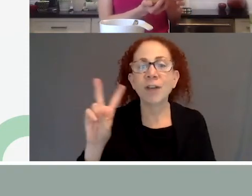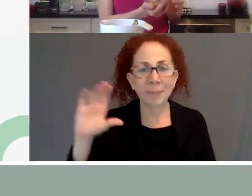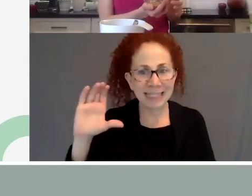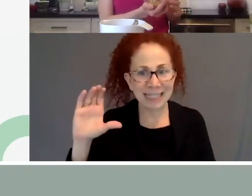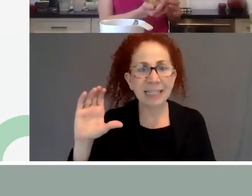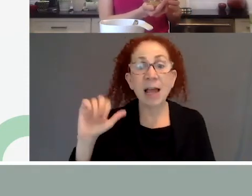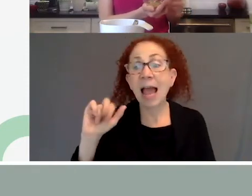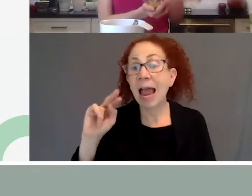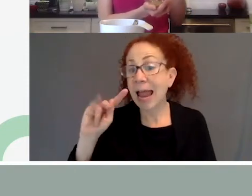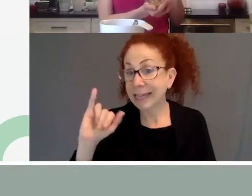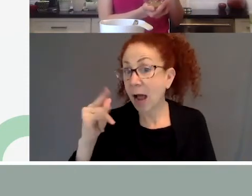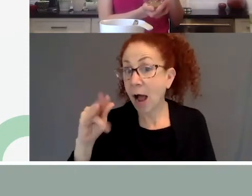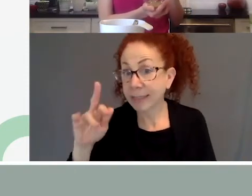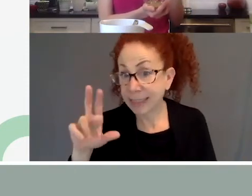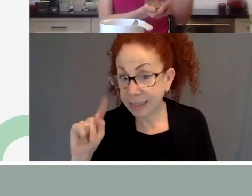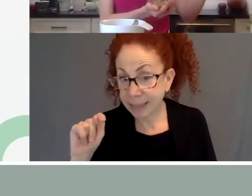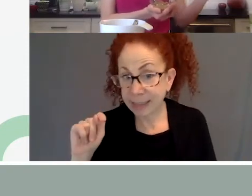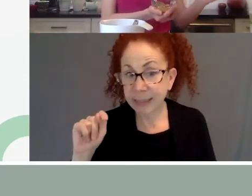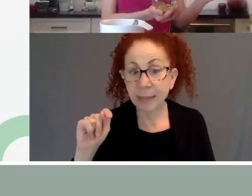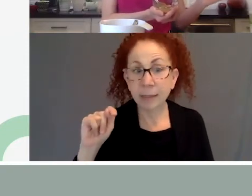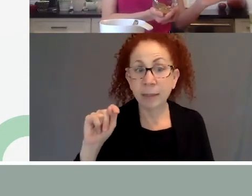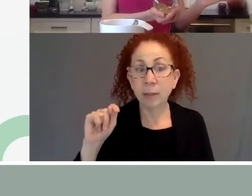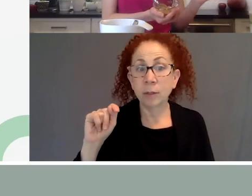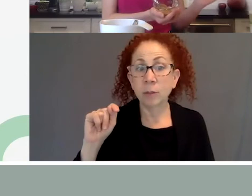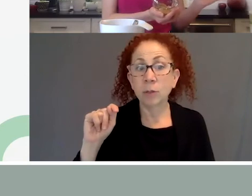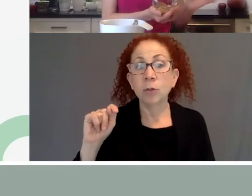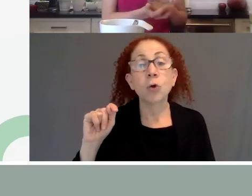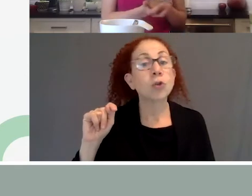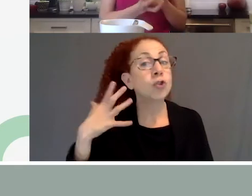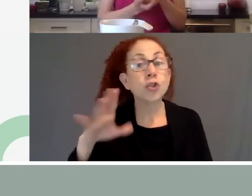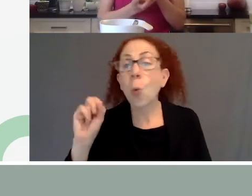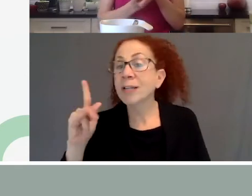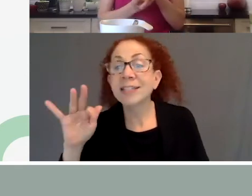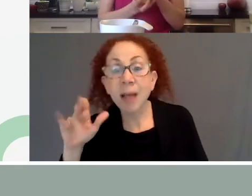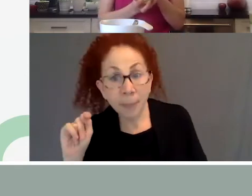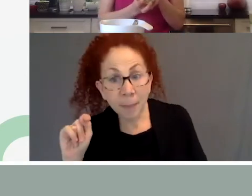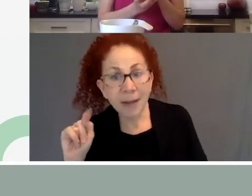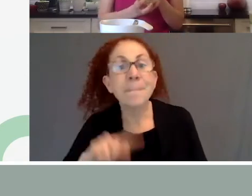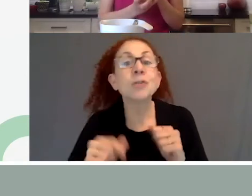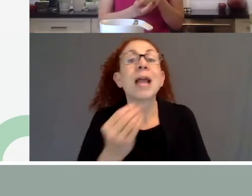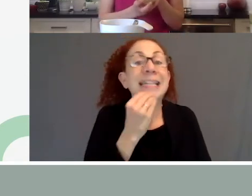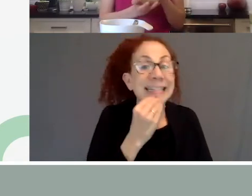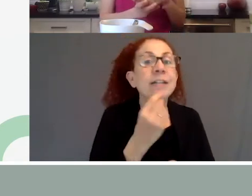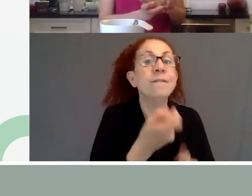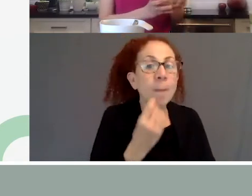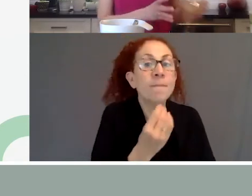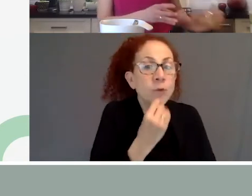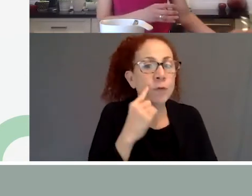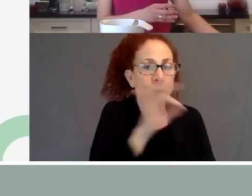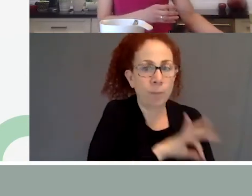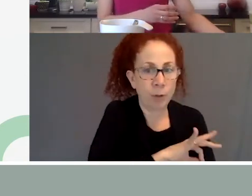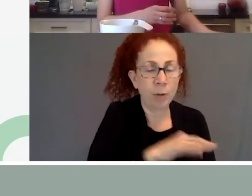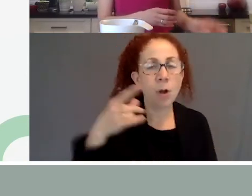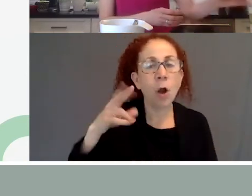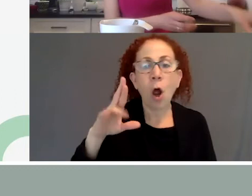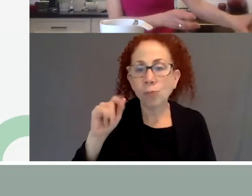an antioxidant, which you don't wanna take as a supplement during treatment, but you can eat it to get the benefits. There's